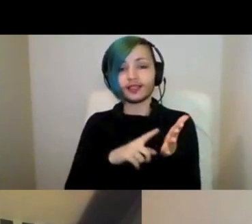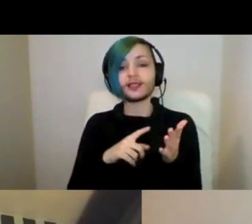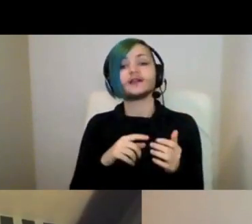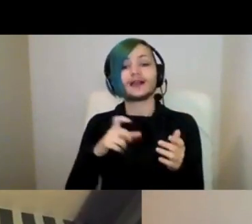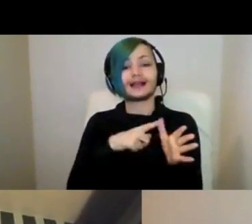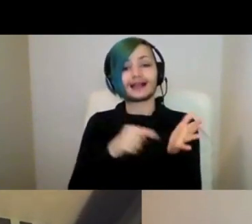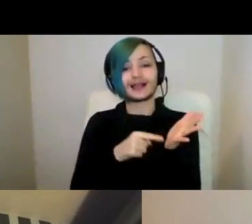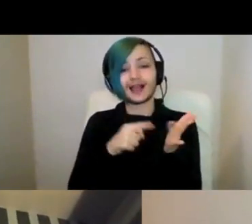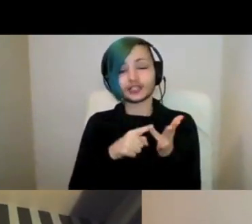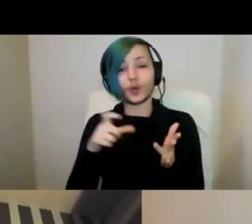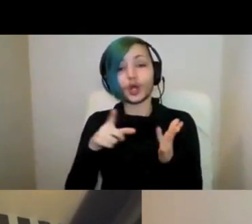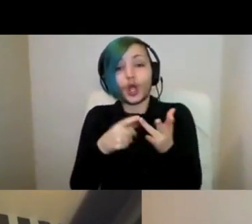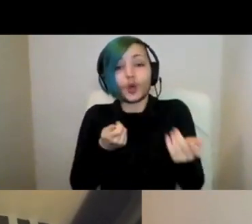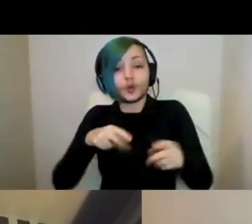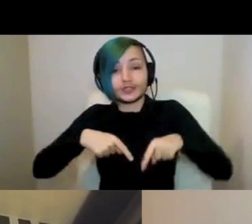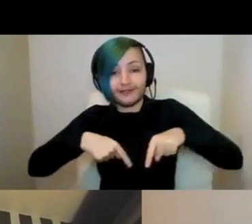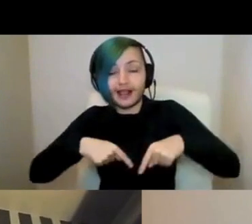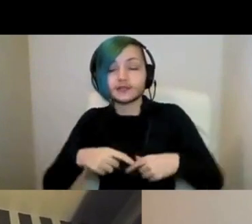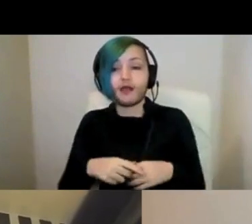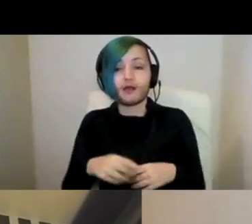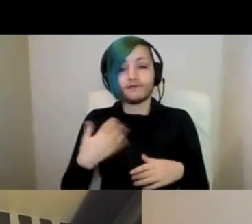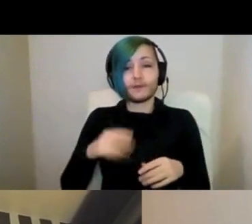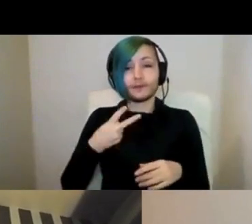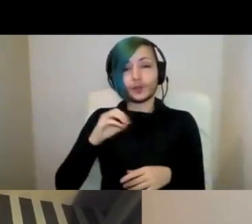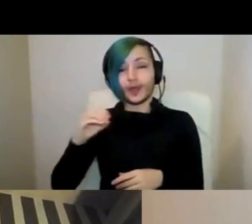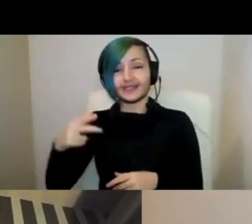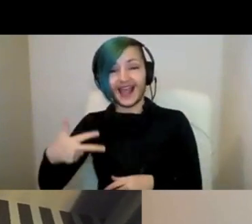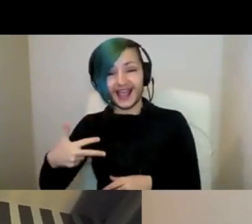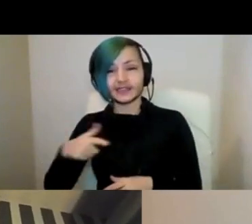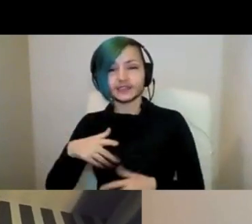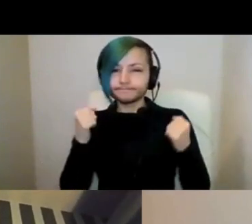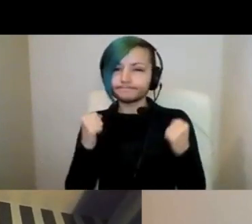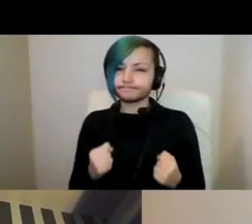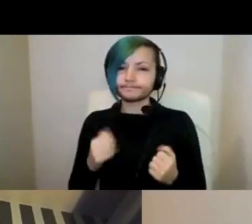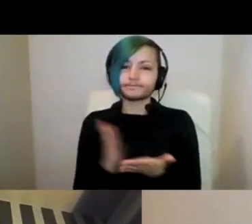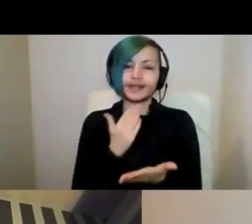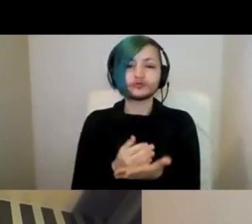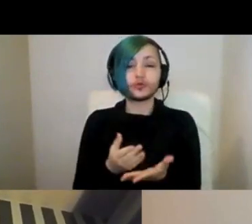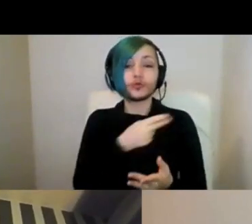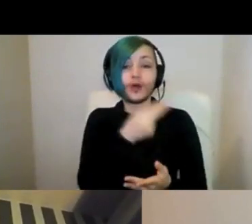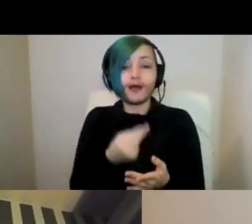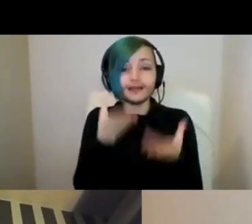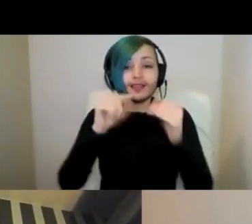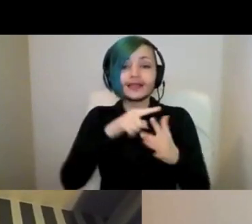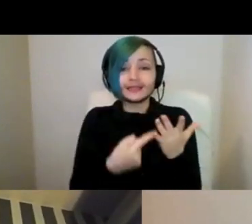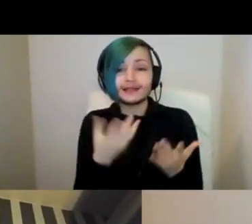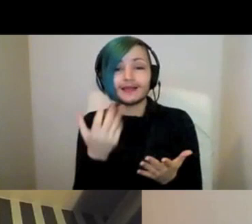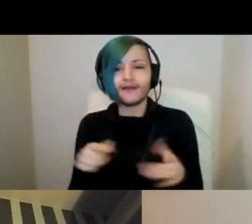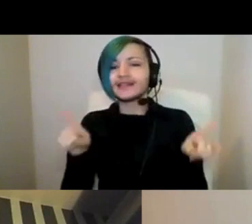since 2008. She's committed to providing artists with learning disabilities with the same opportunities as their